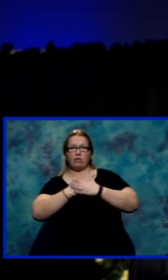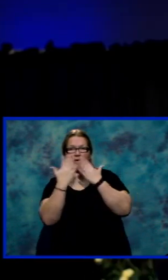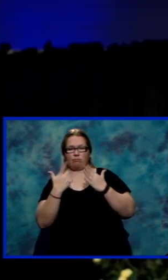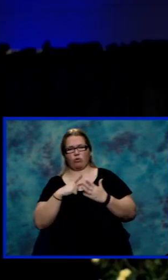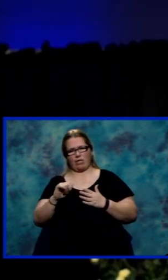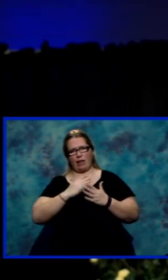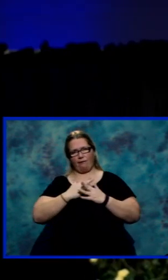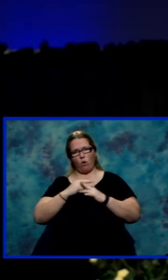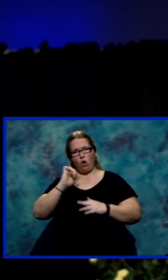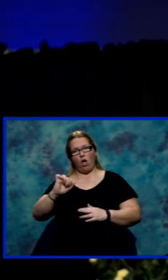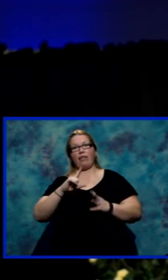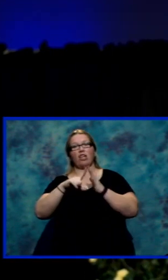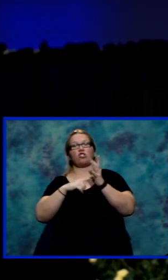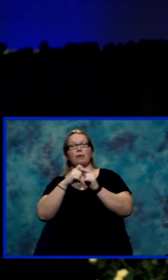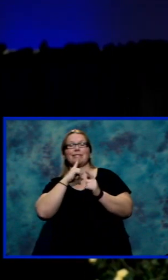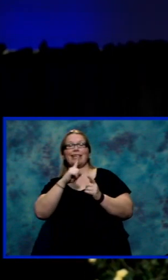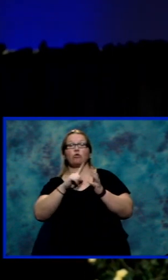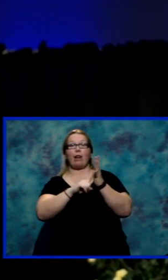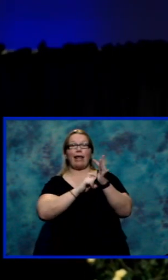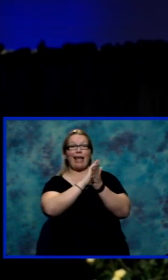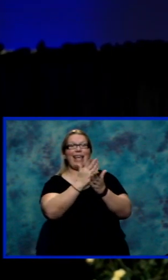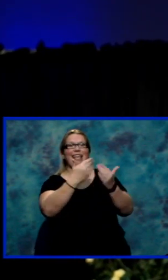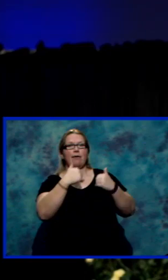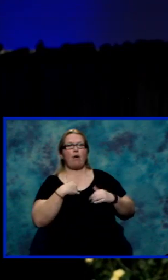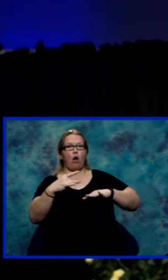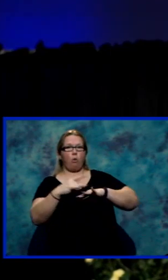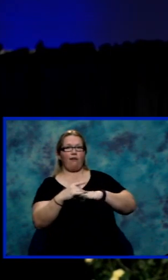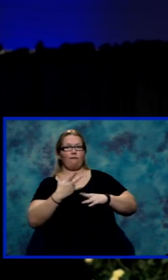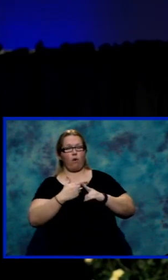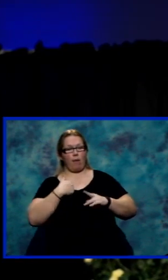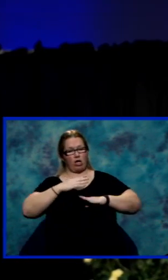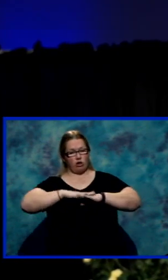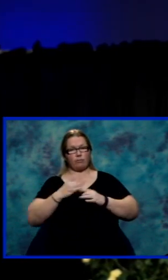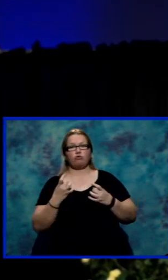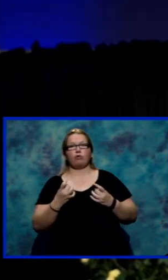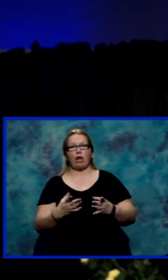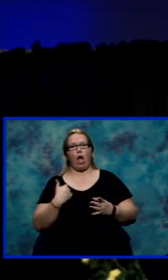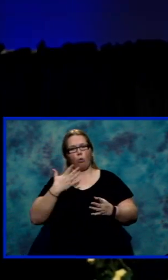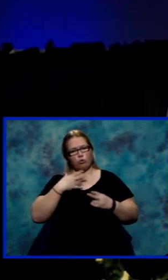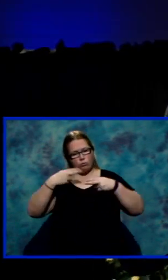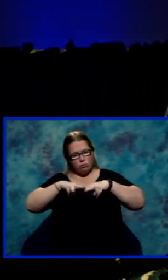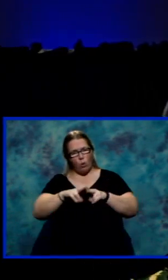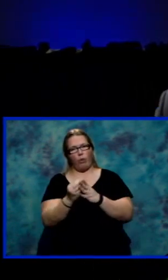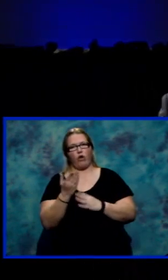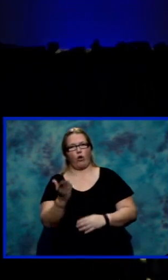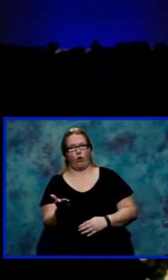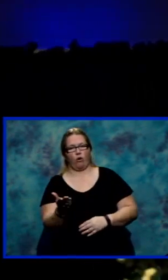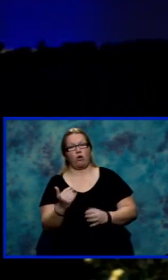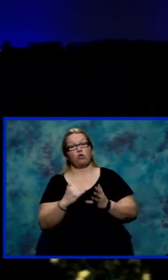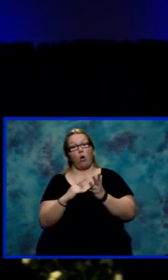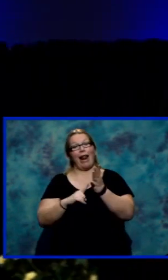her. And then Jacob said to Laban, give me my wife, for my time is completed and I want to sleep with her. And so Laban